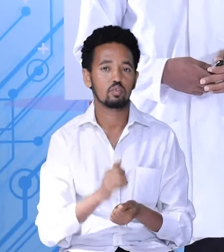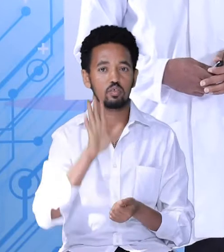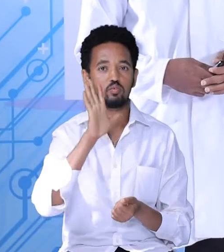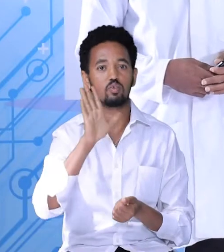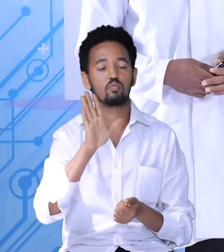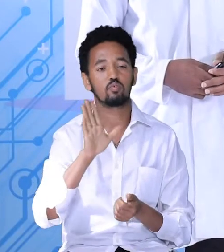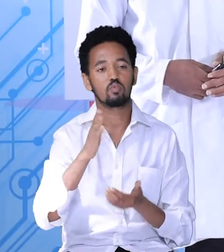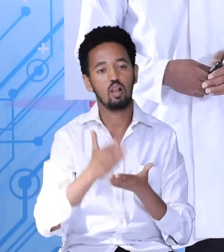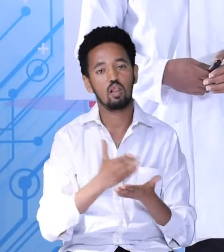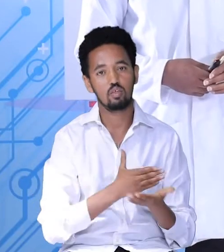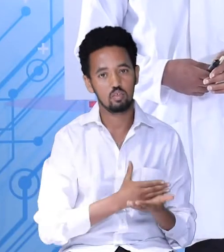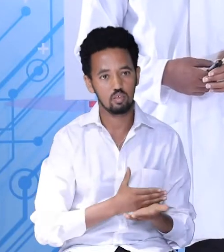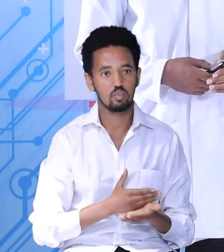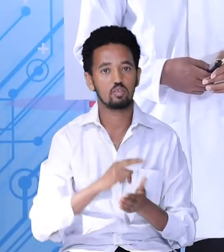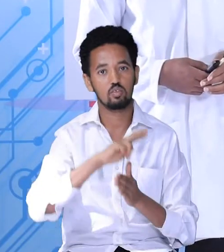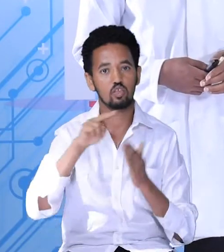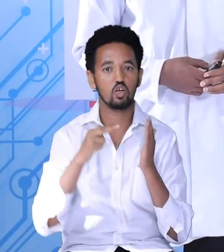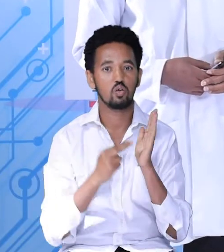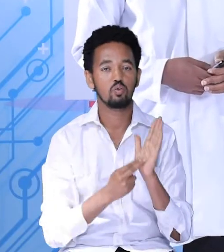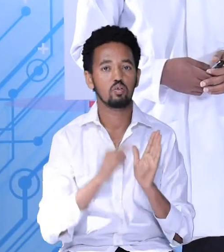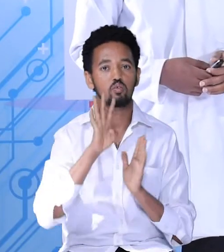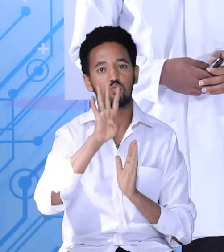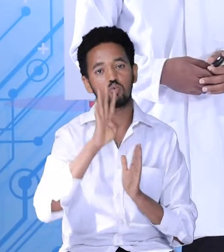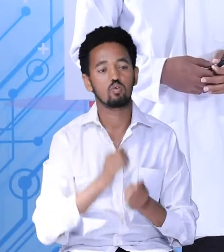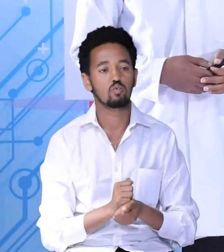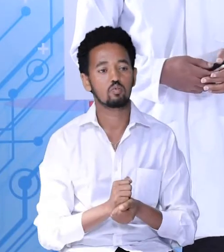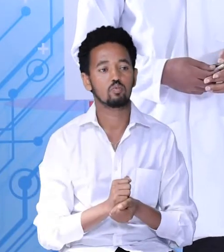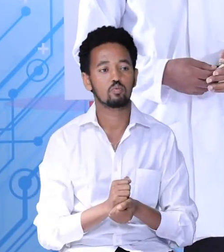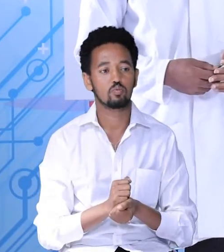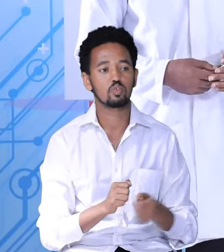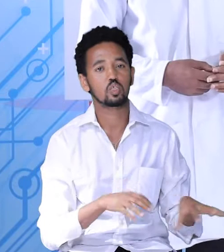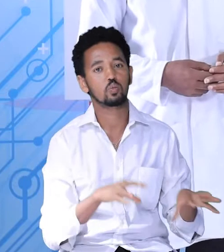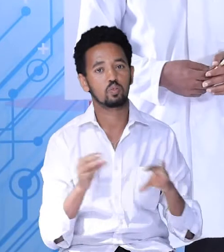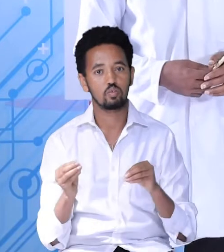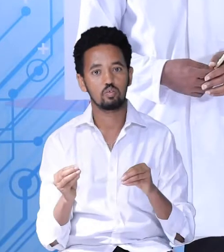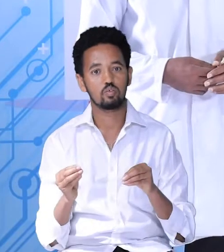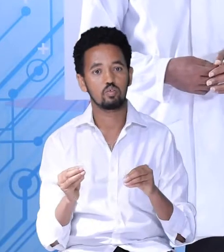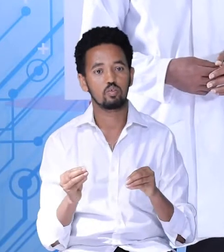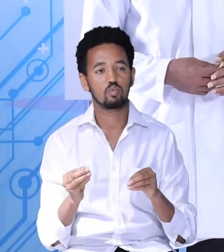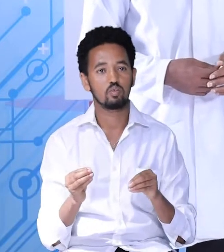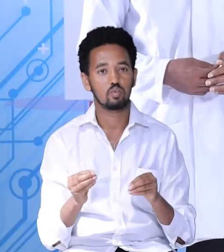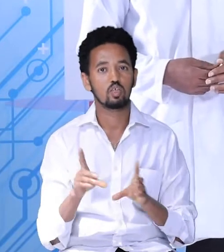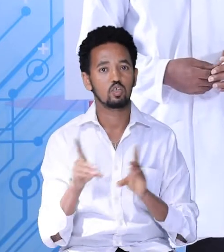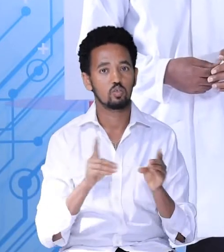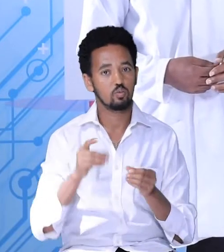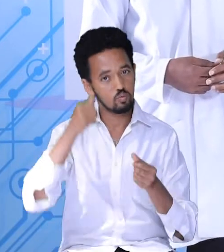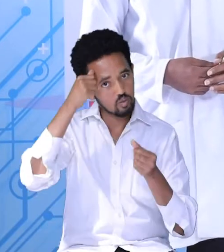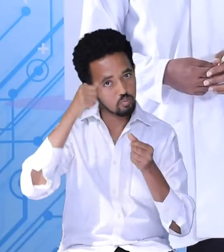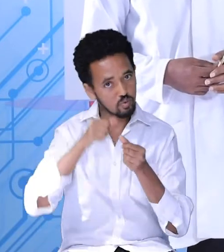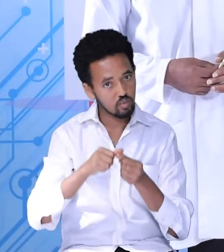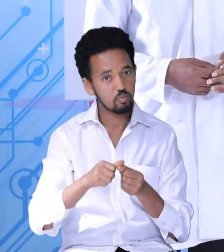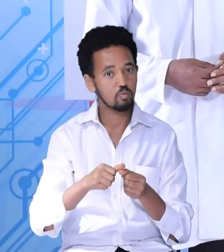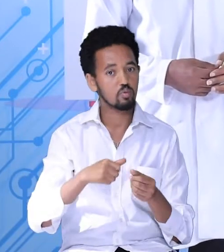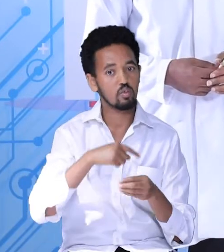lesson of unit 4. Students, do you remember what you have learned in